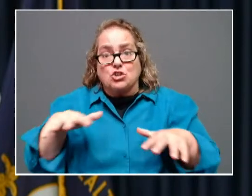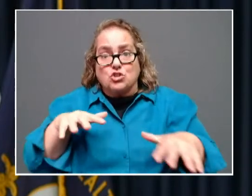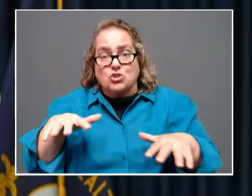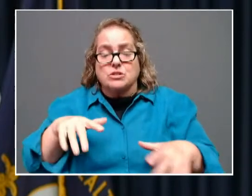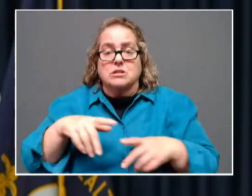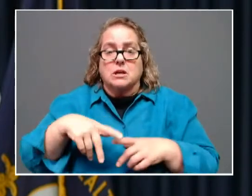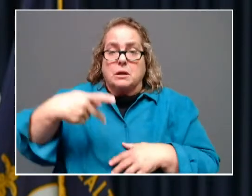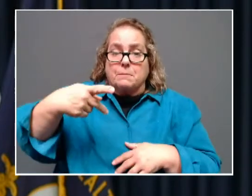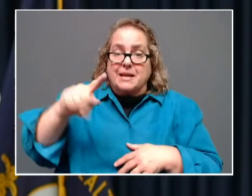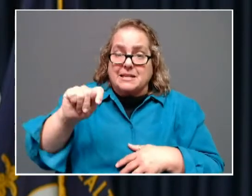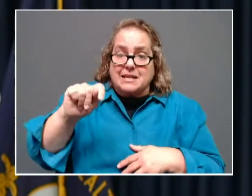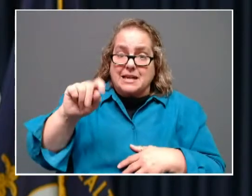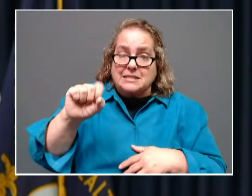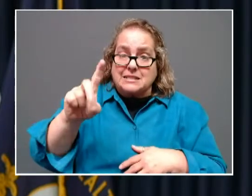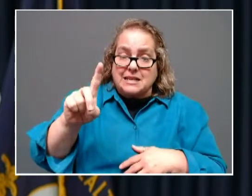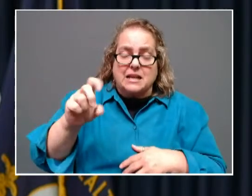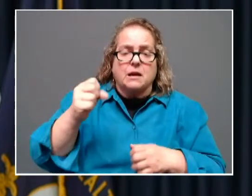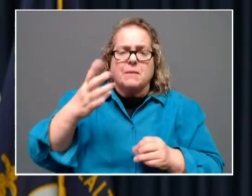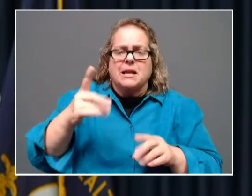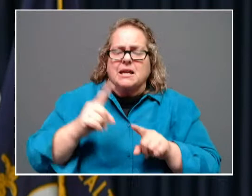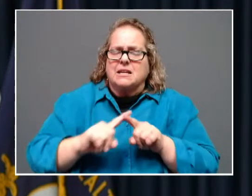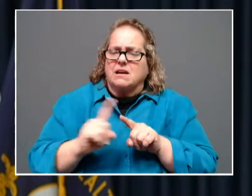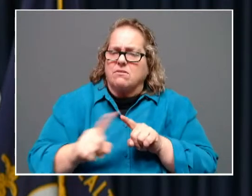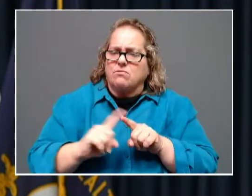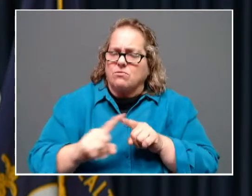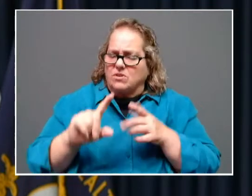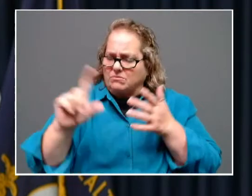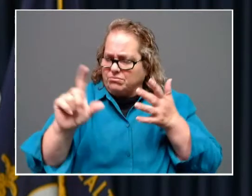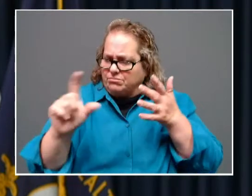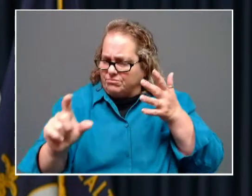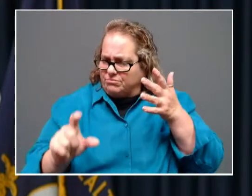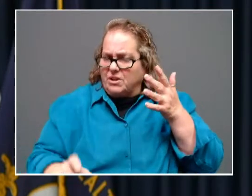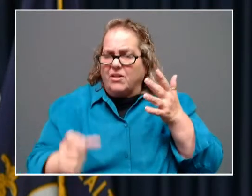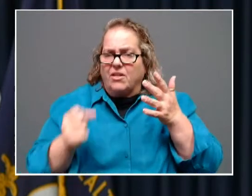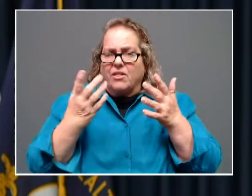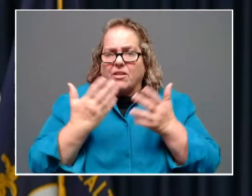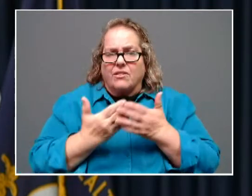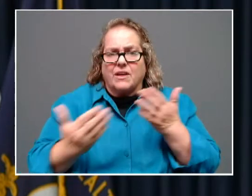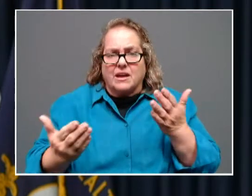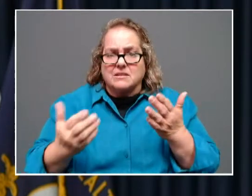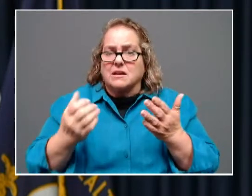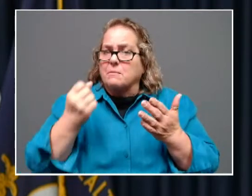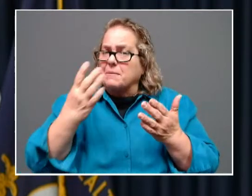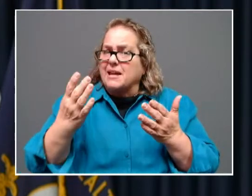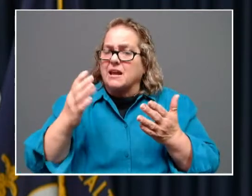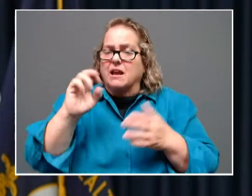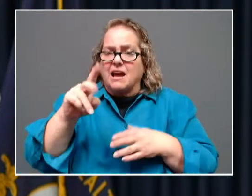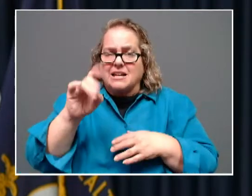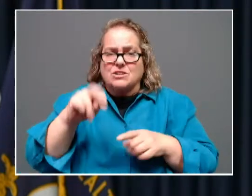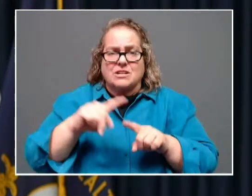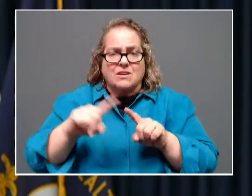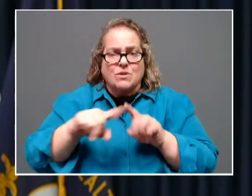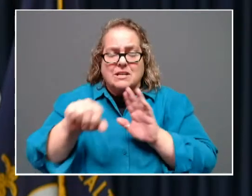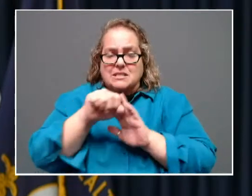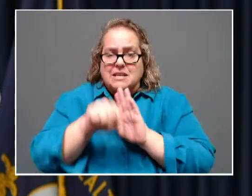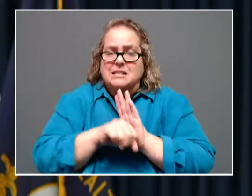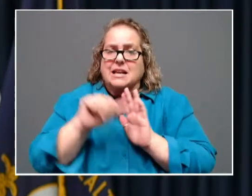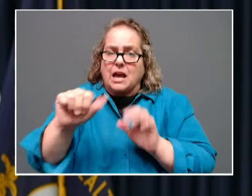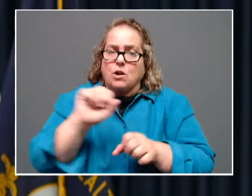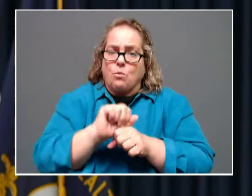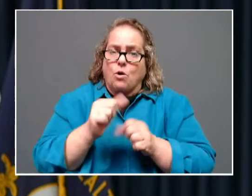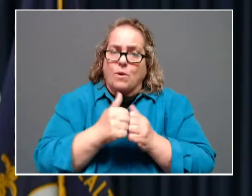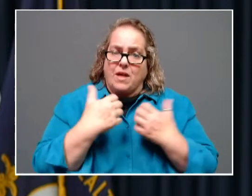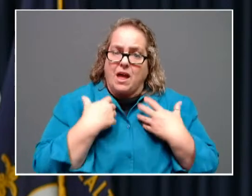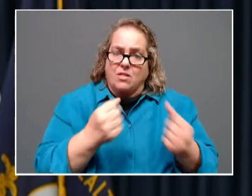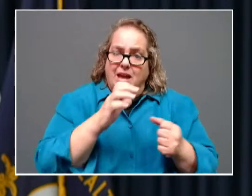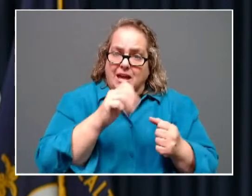other conditions, those are conditions in many other states where they can work with a healthcare provider to gain access